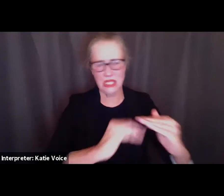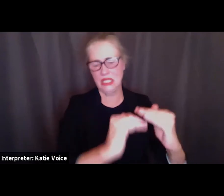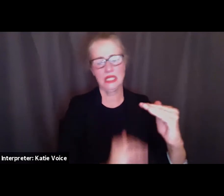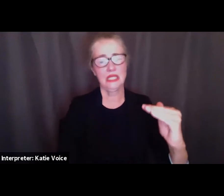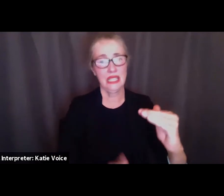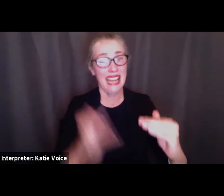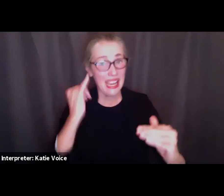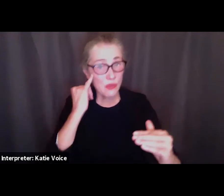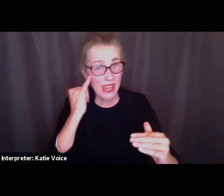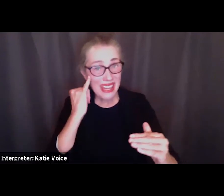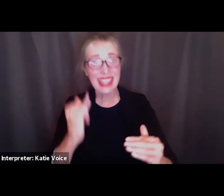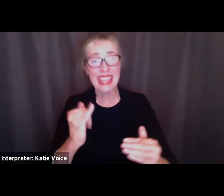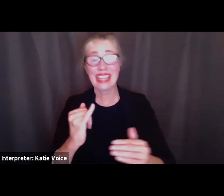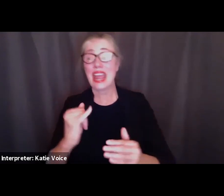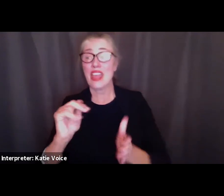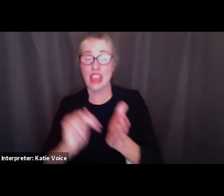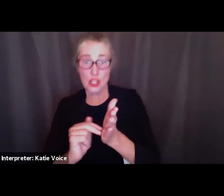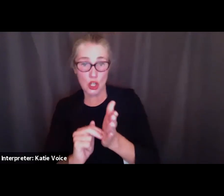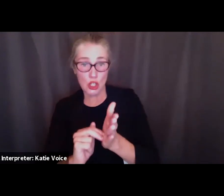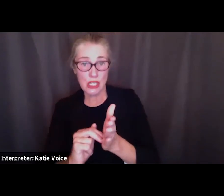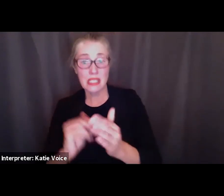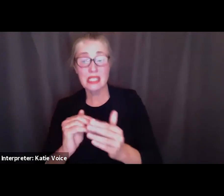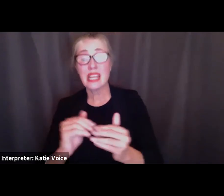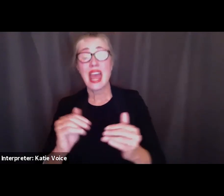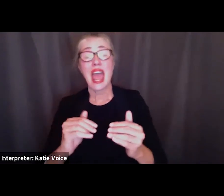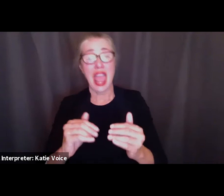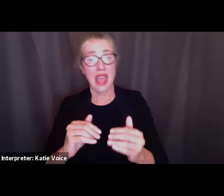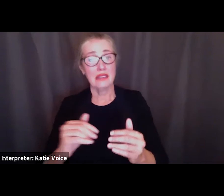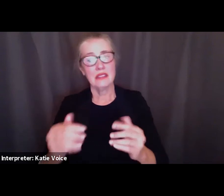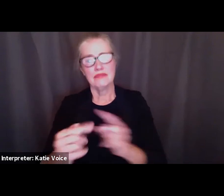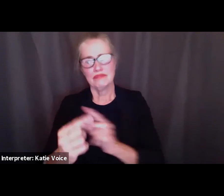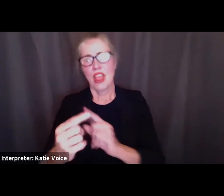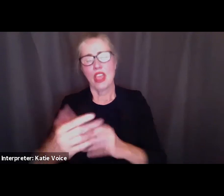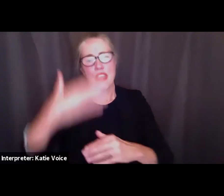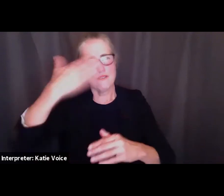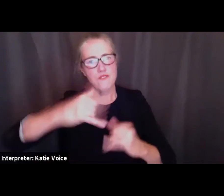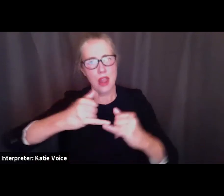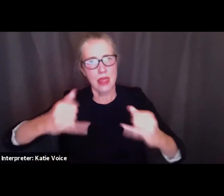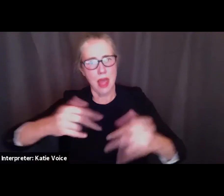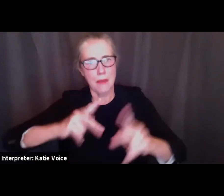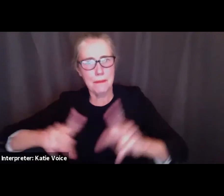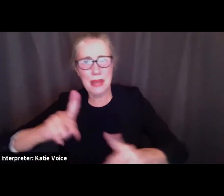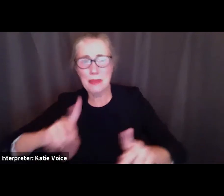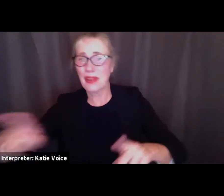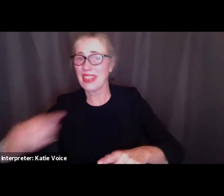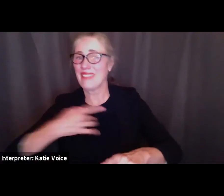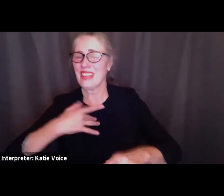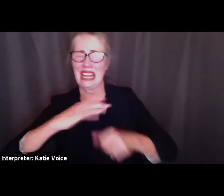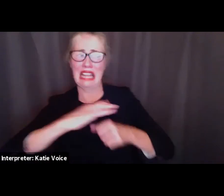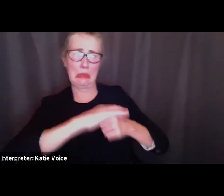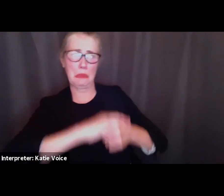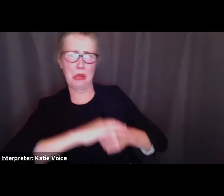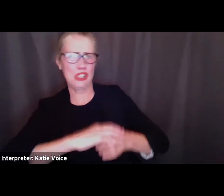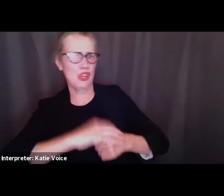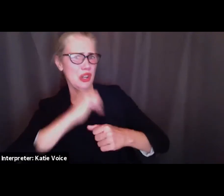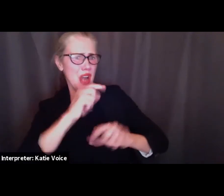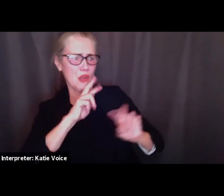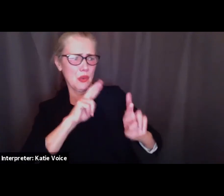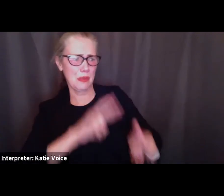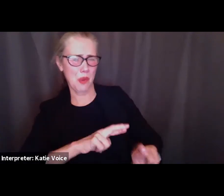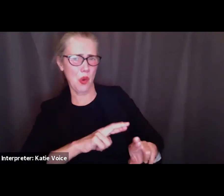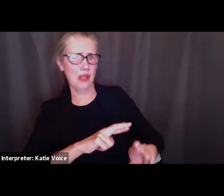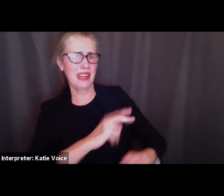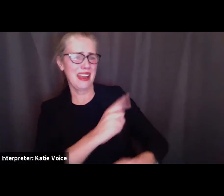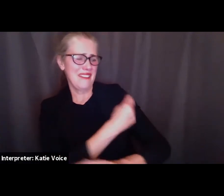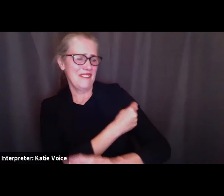and frontline workers who say they are under tremendous pressure to not report injuries or deaths. But